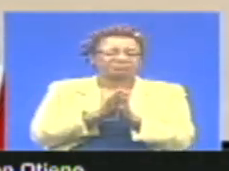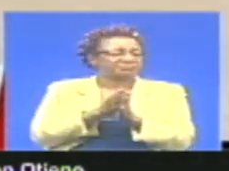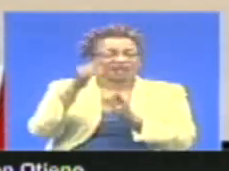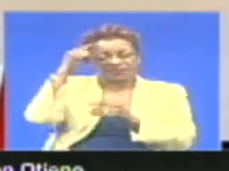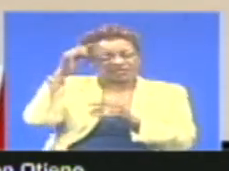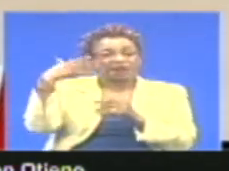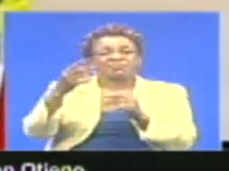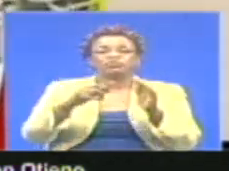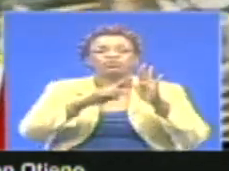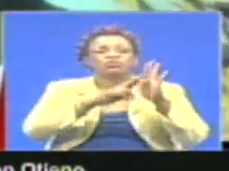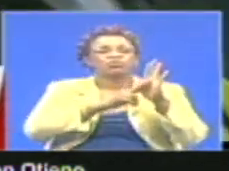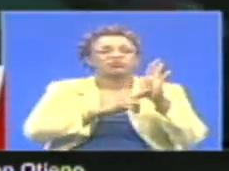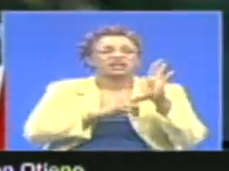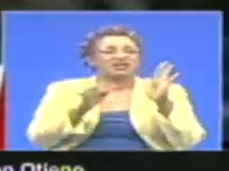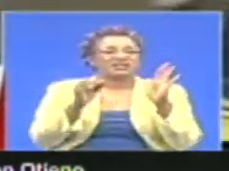rules.